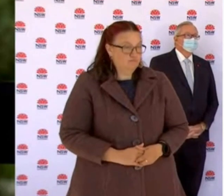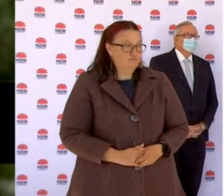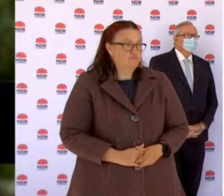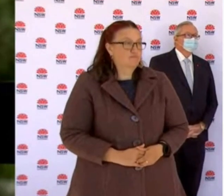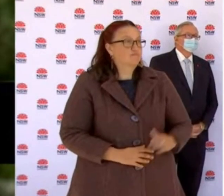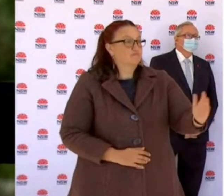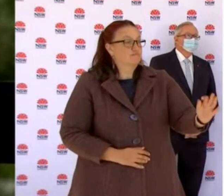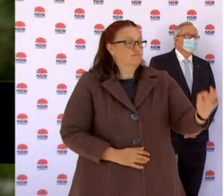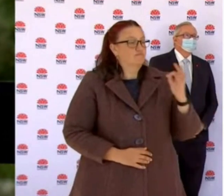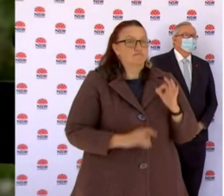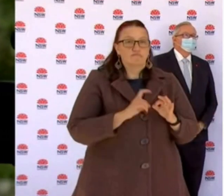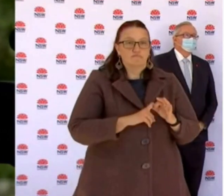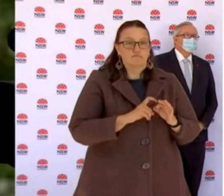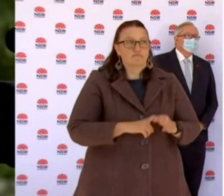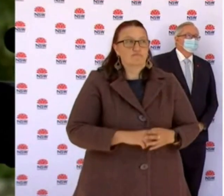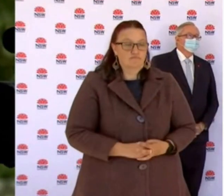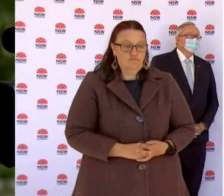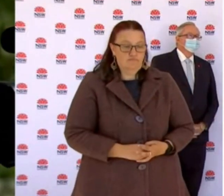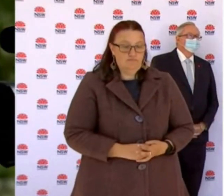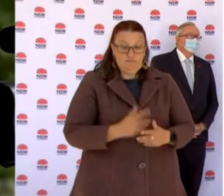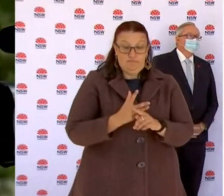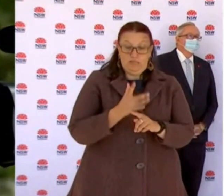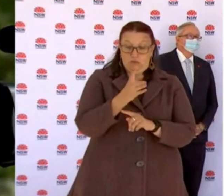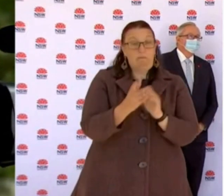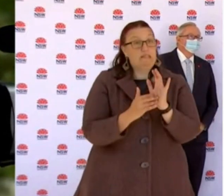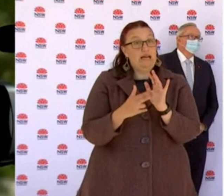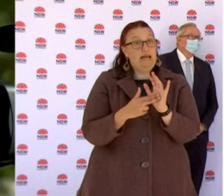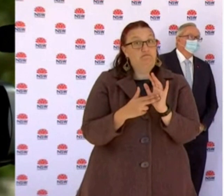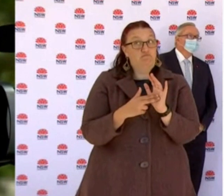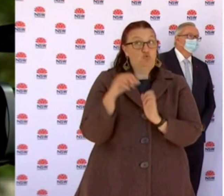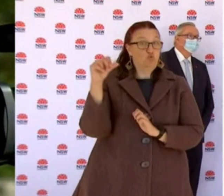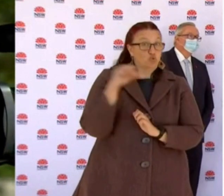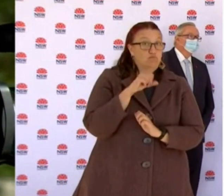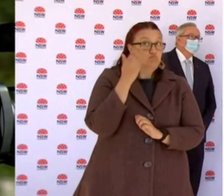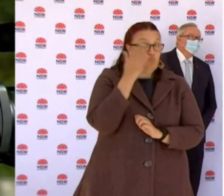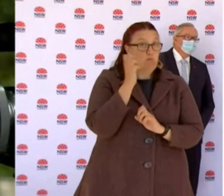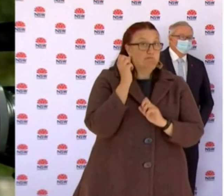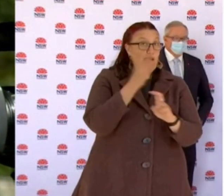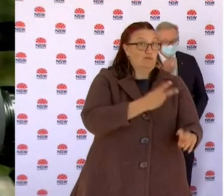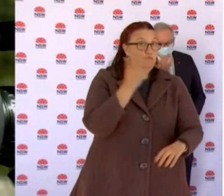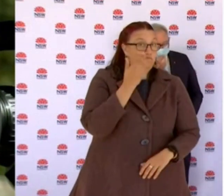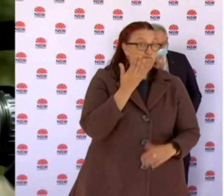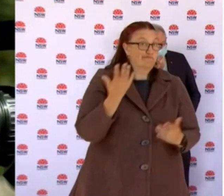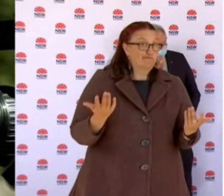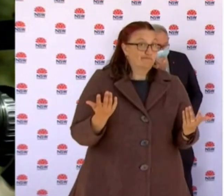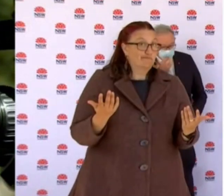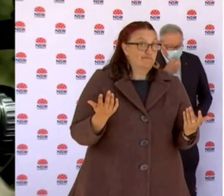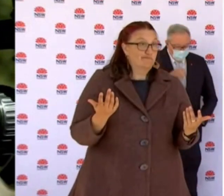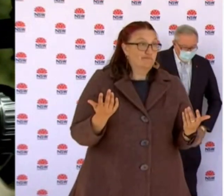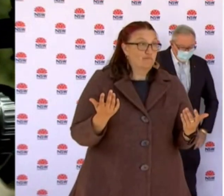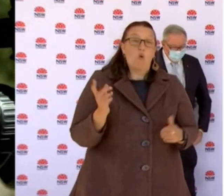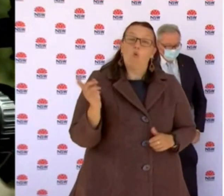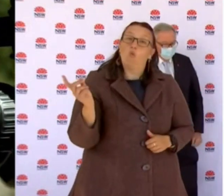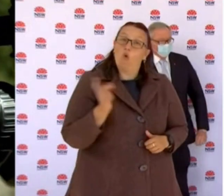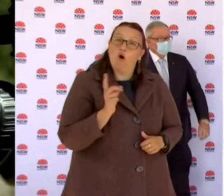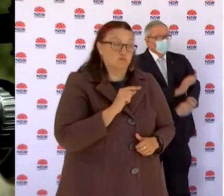Looking ahead to Monday, we're now less than a week away from term 3 perhaps starting. Can you go into detail about the sorts of things health